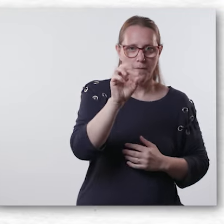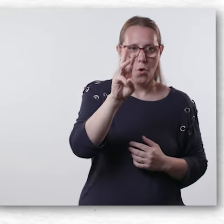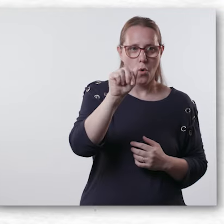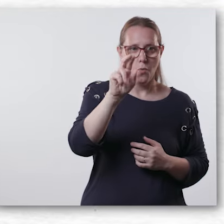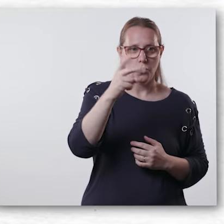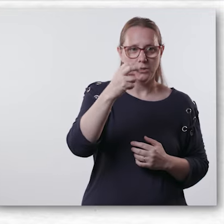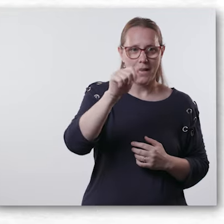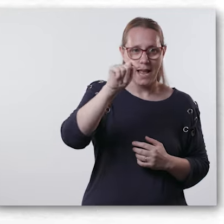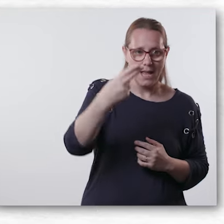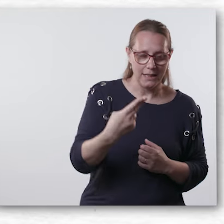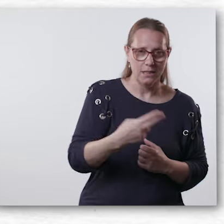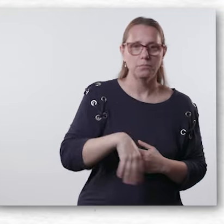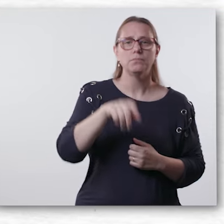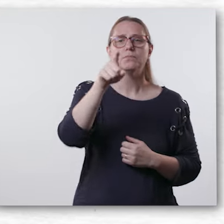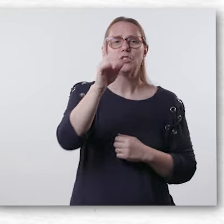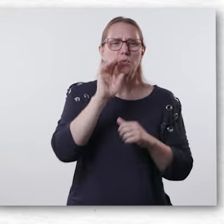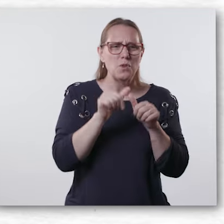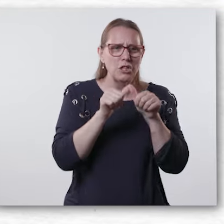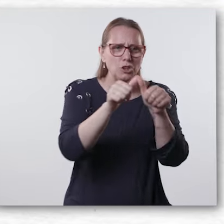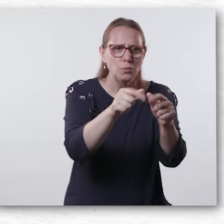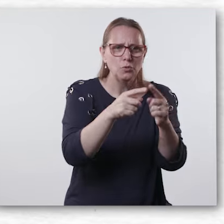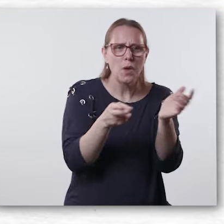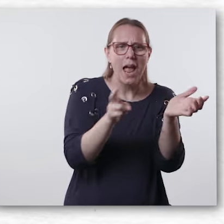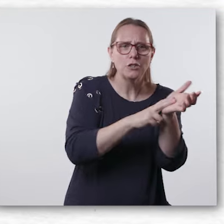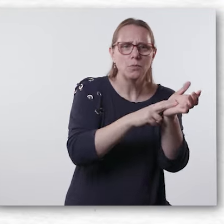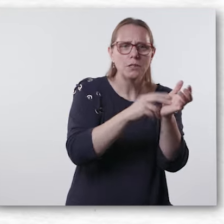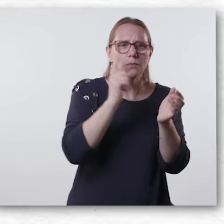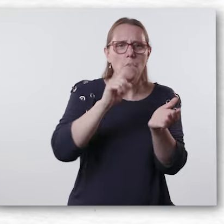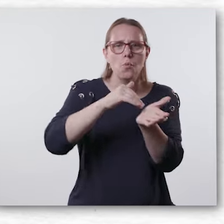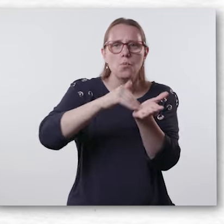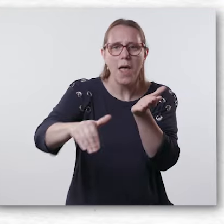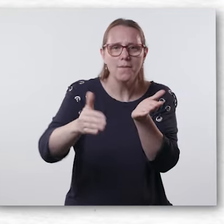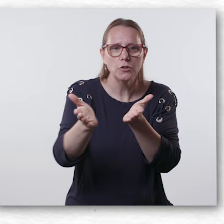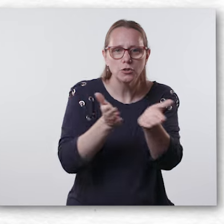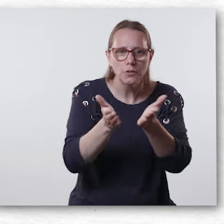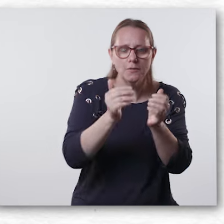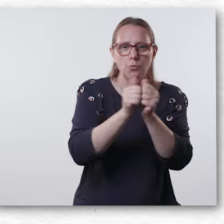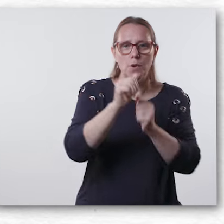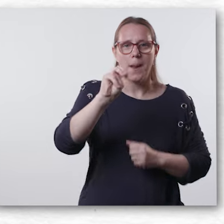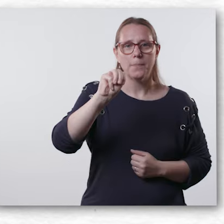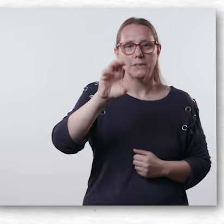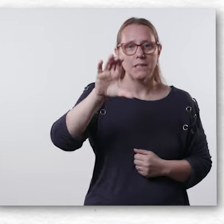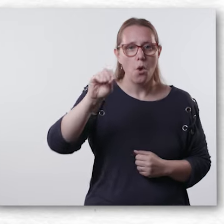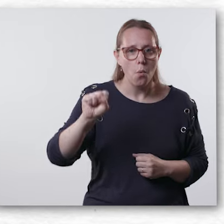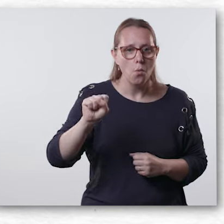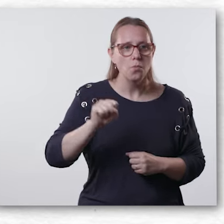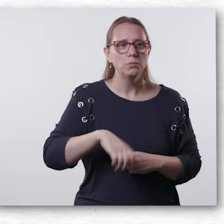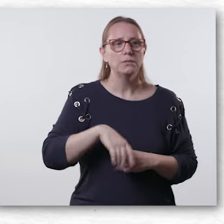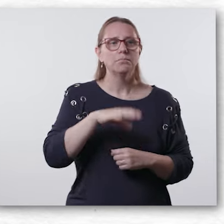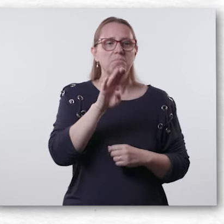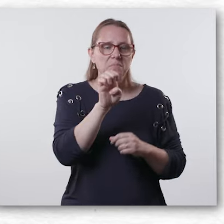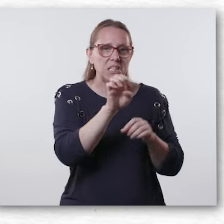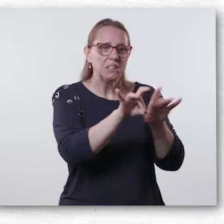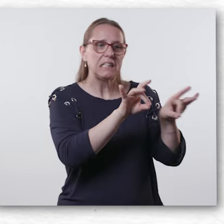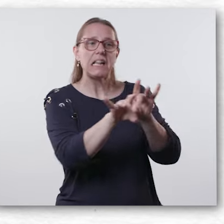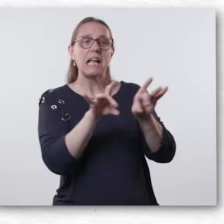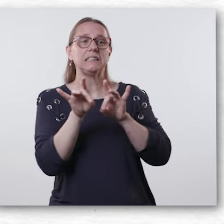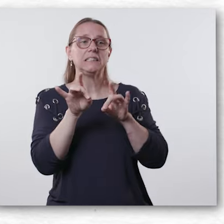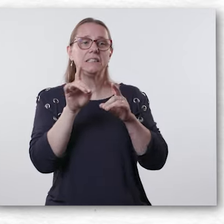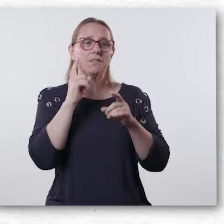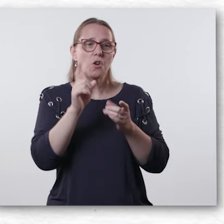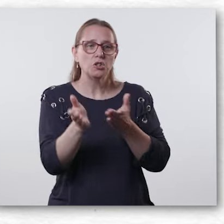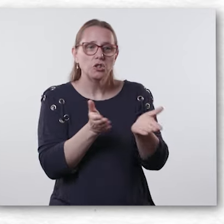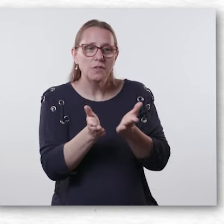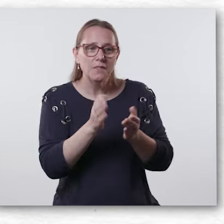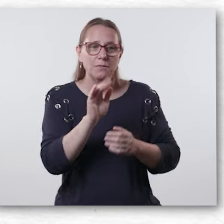Forward Health. You'll continue to contract for waiver services with MCOs, be selected for